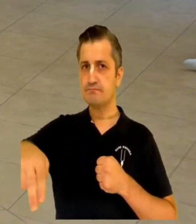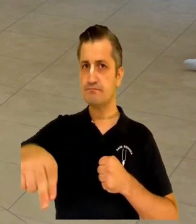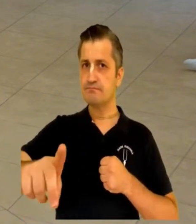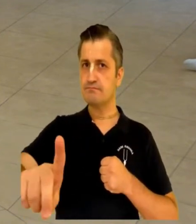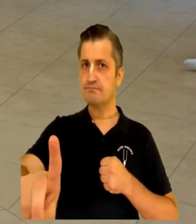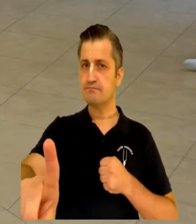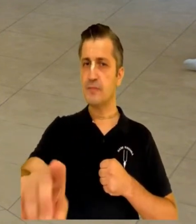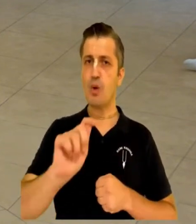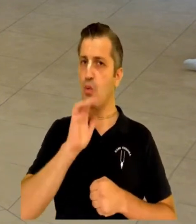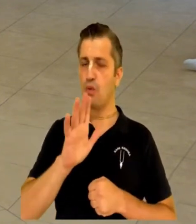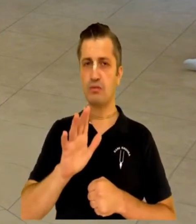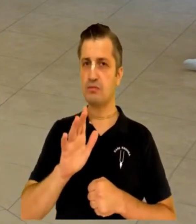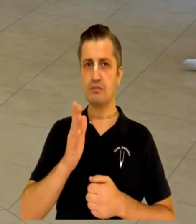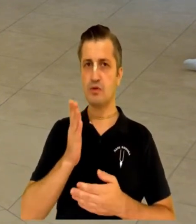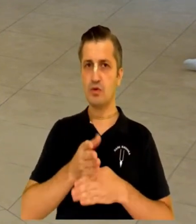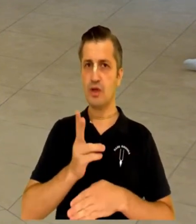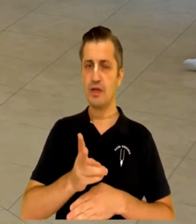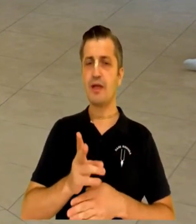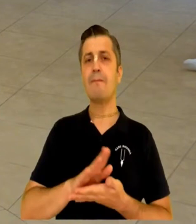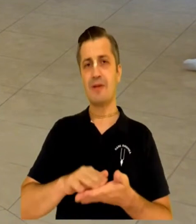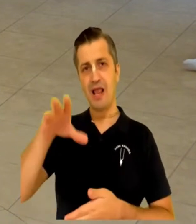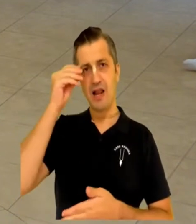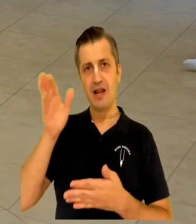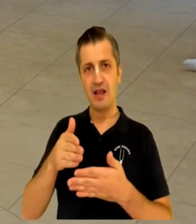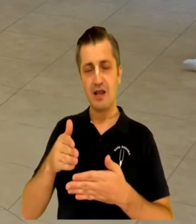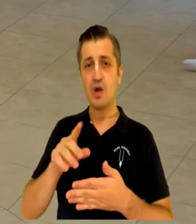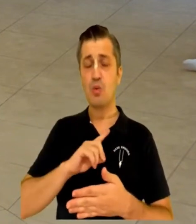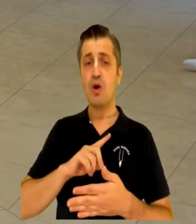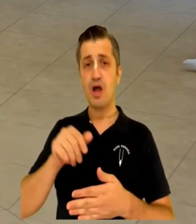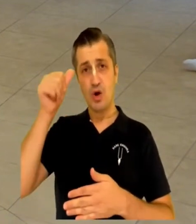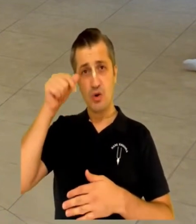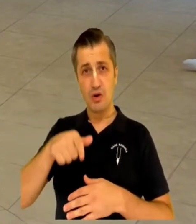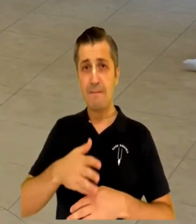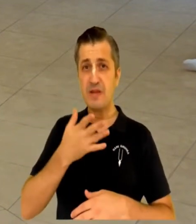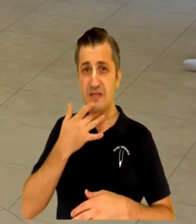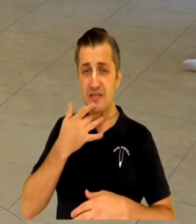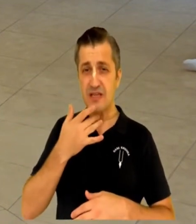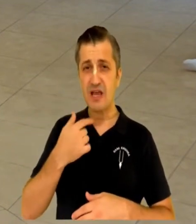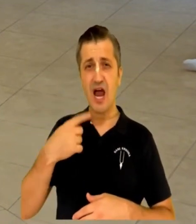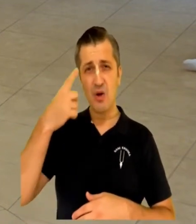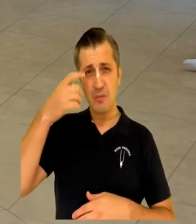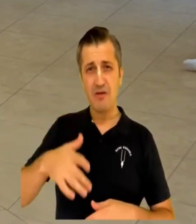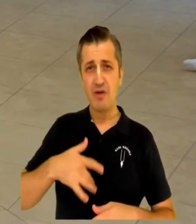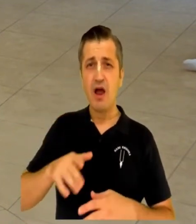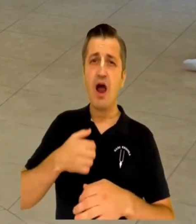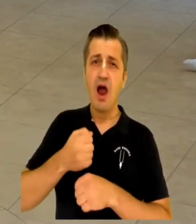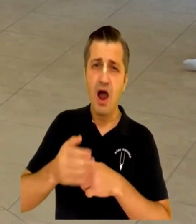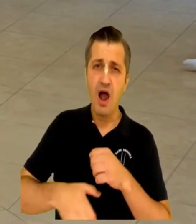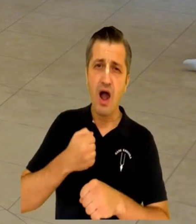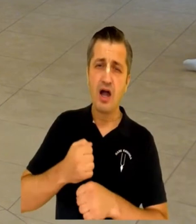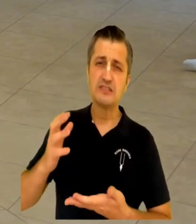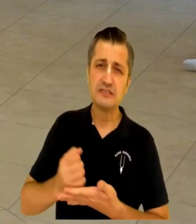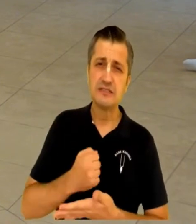have regrets, right? One of the big things people at the end of life, when they did some studies on that as well, like what